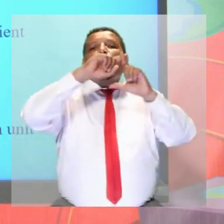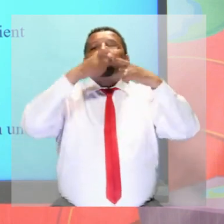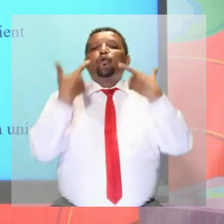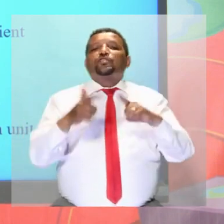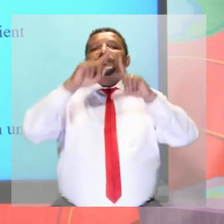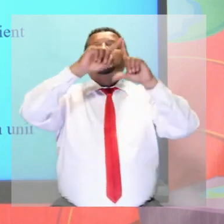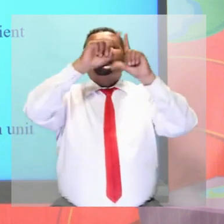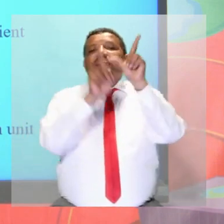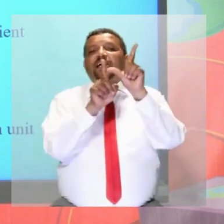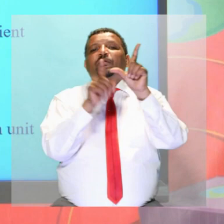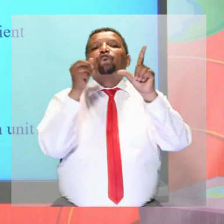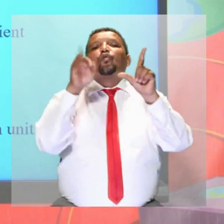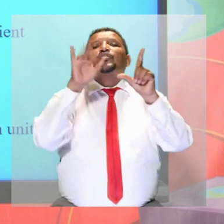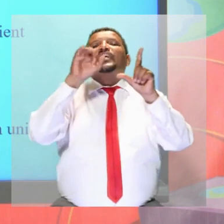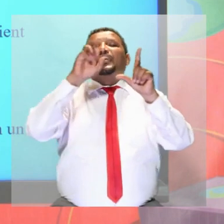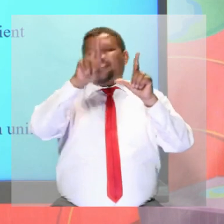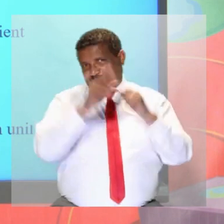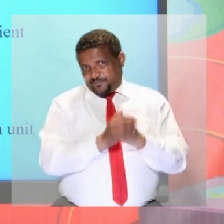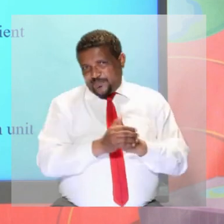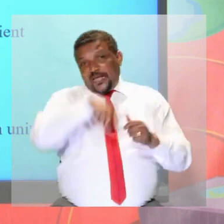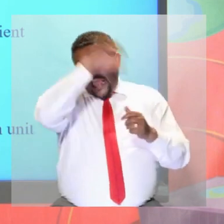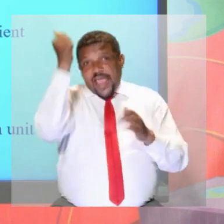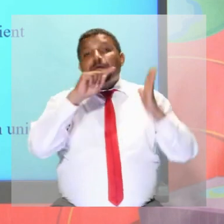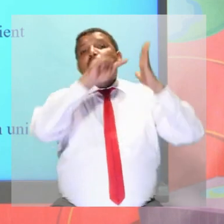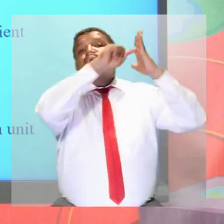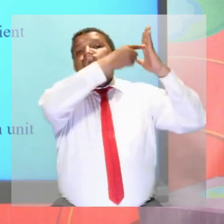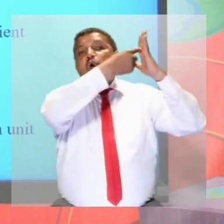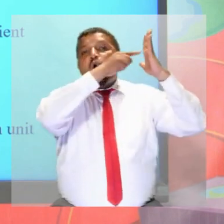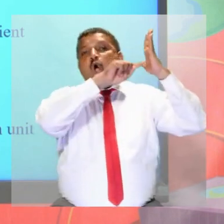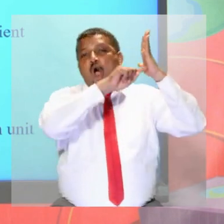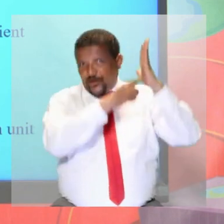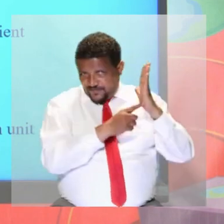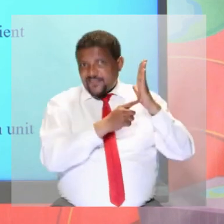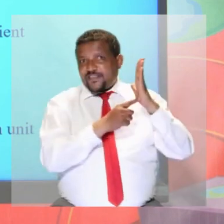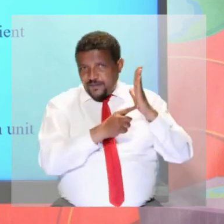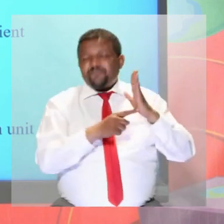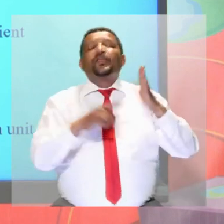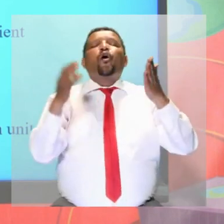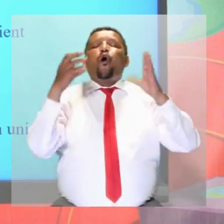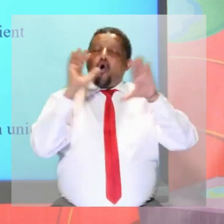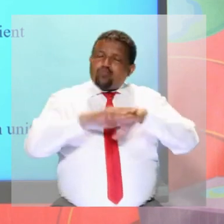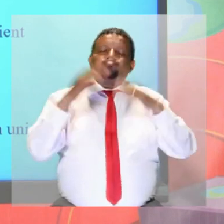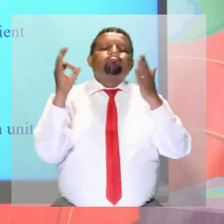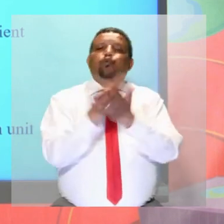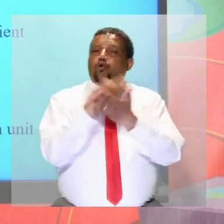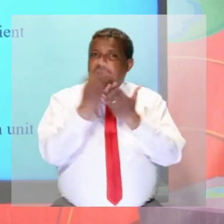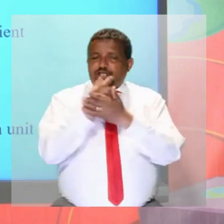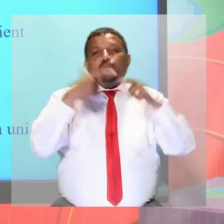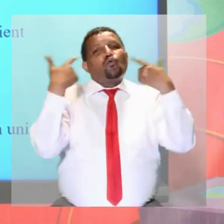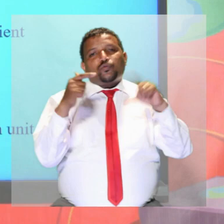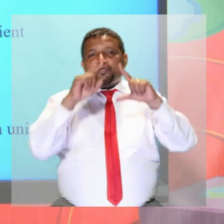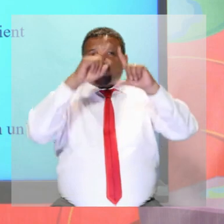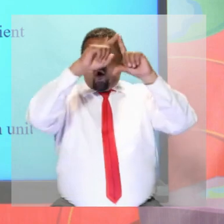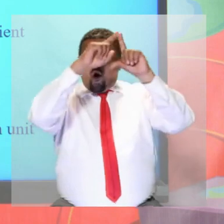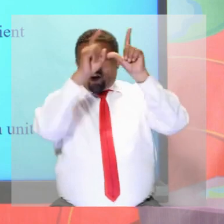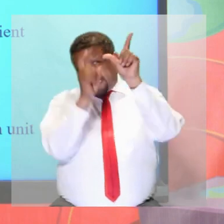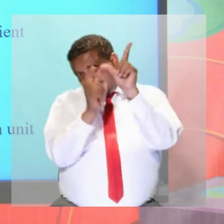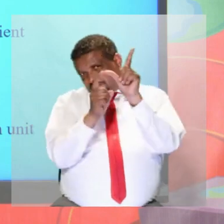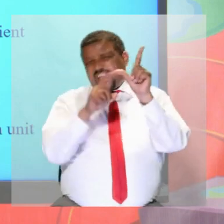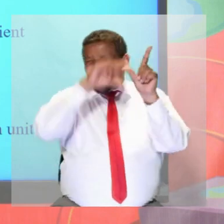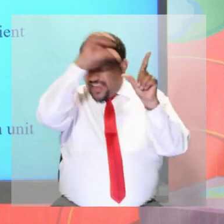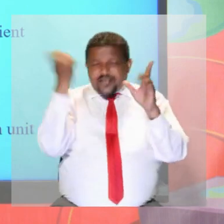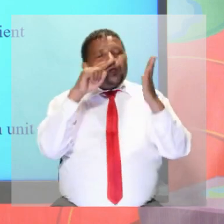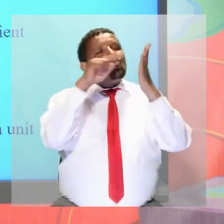curve or frontier. Any point on the production possibility or curve,